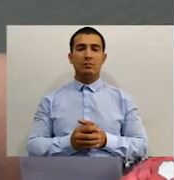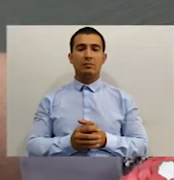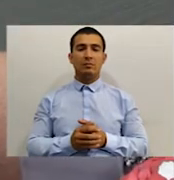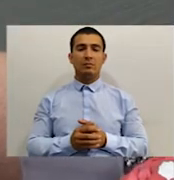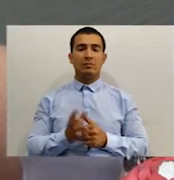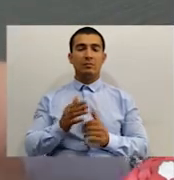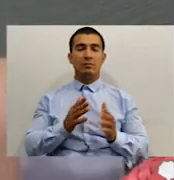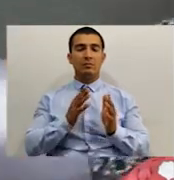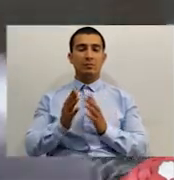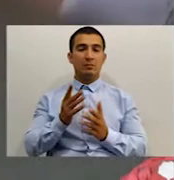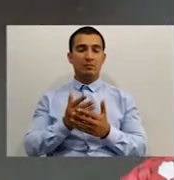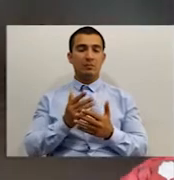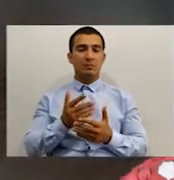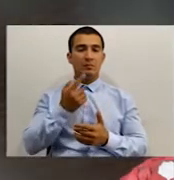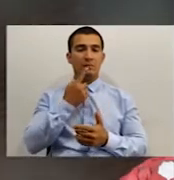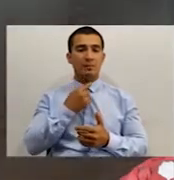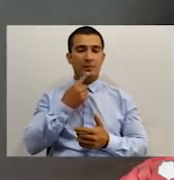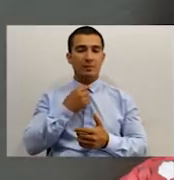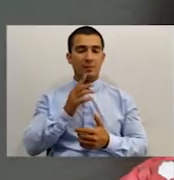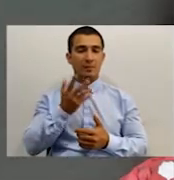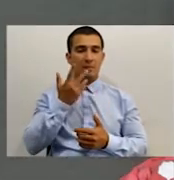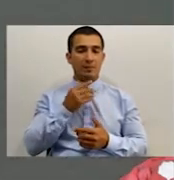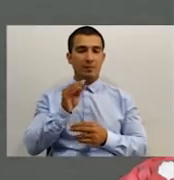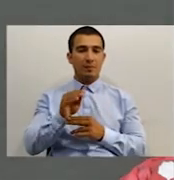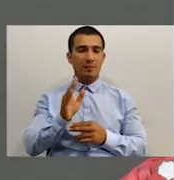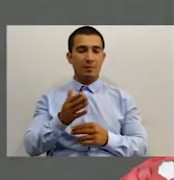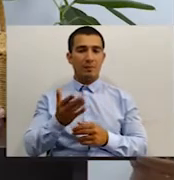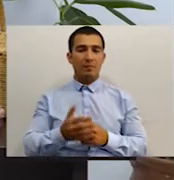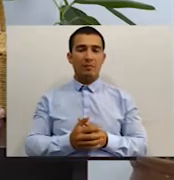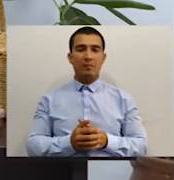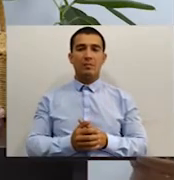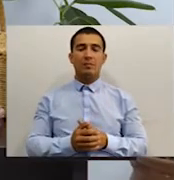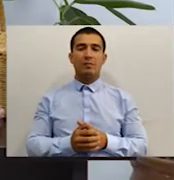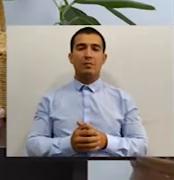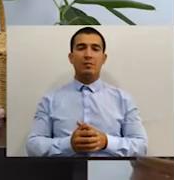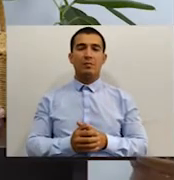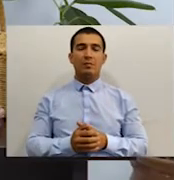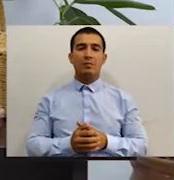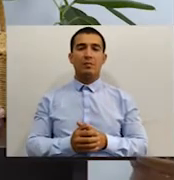yashil ketdan keyin qizil o'tadi. Qizil qo'shamiz.